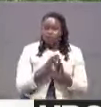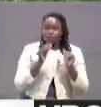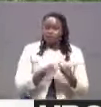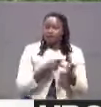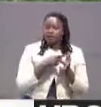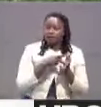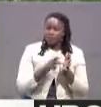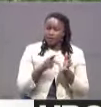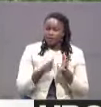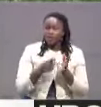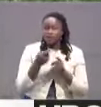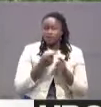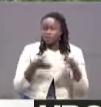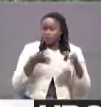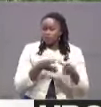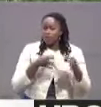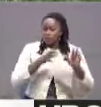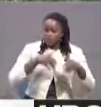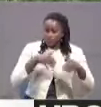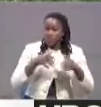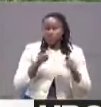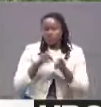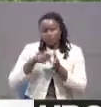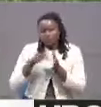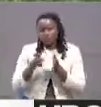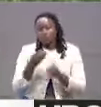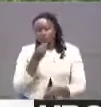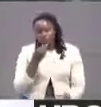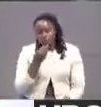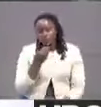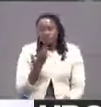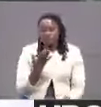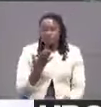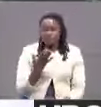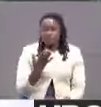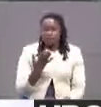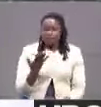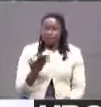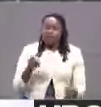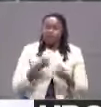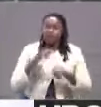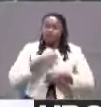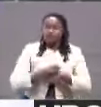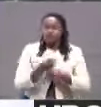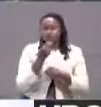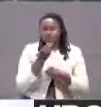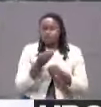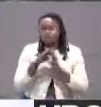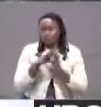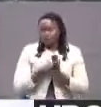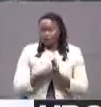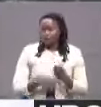from smallholder families and put that food into the school feeding program. WFP is providing support and